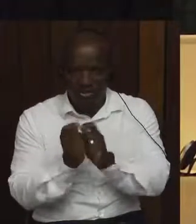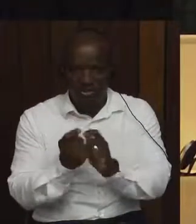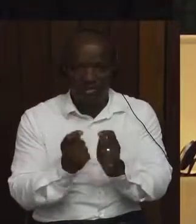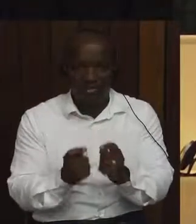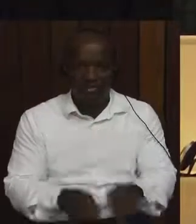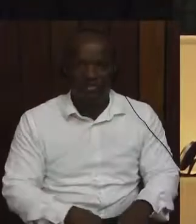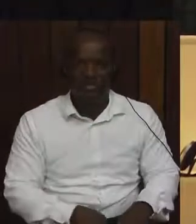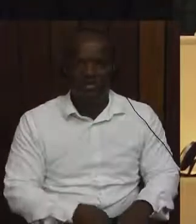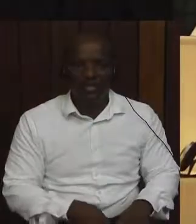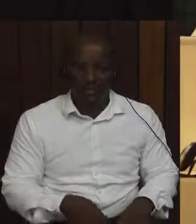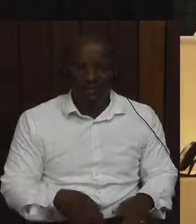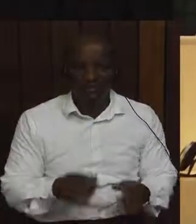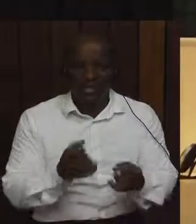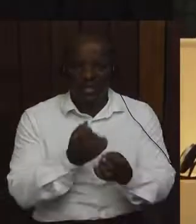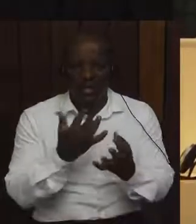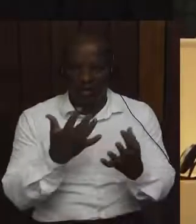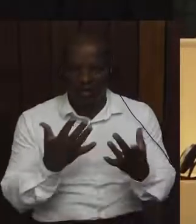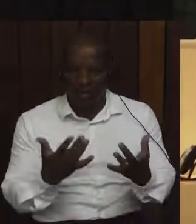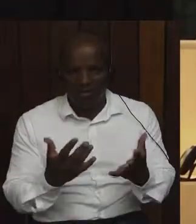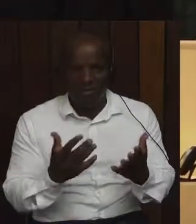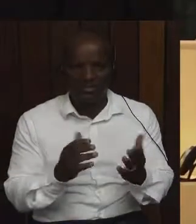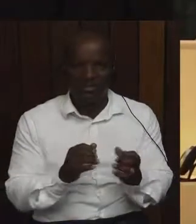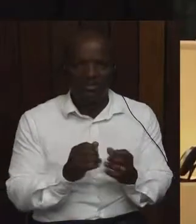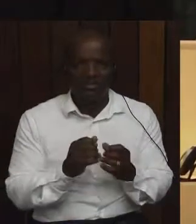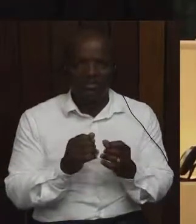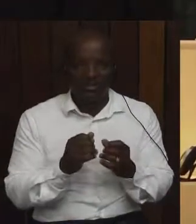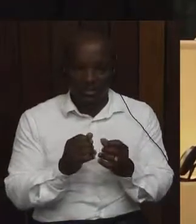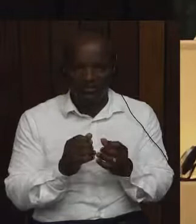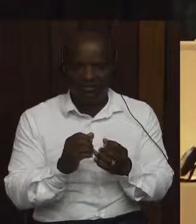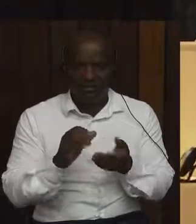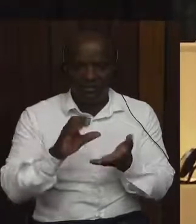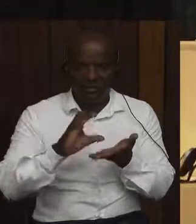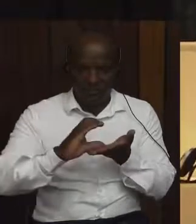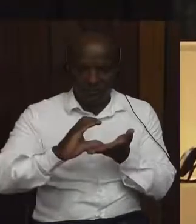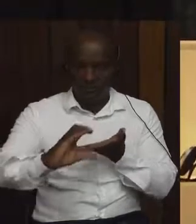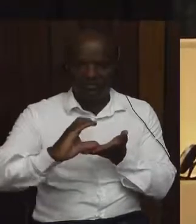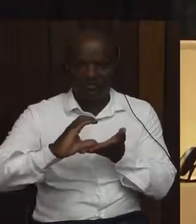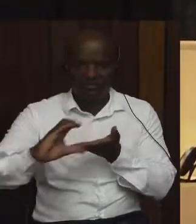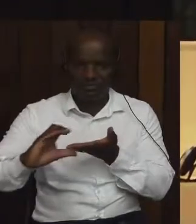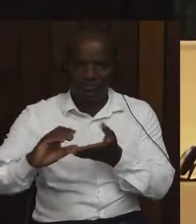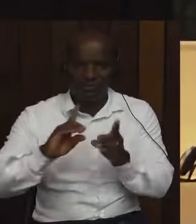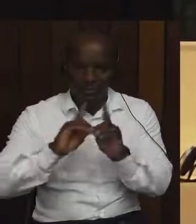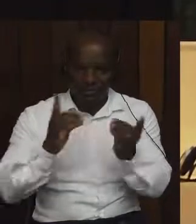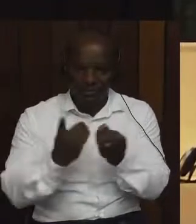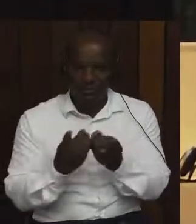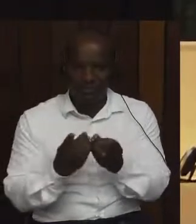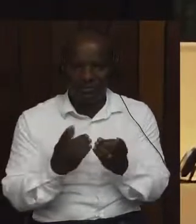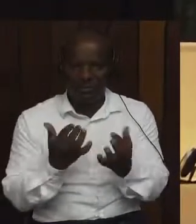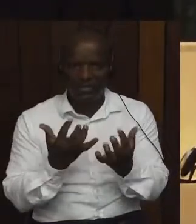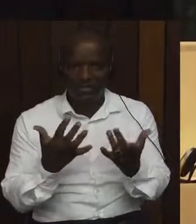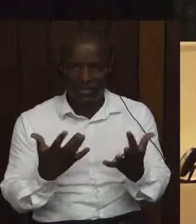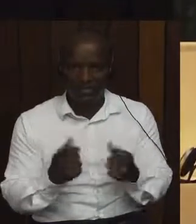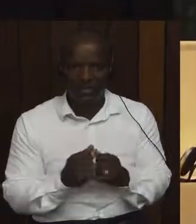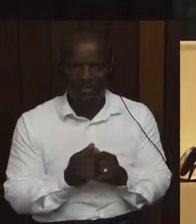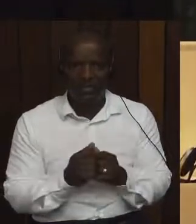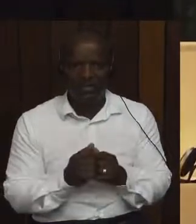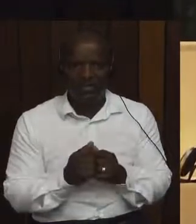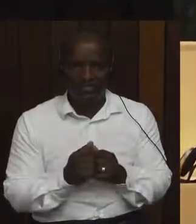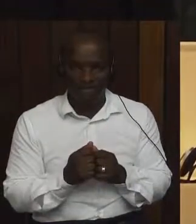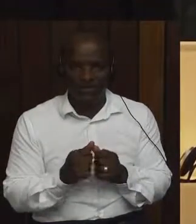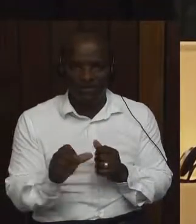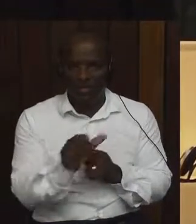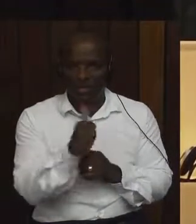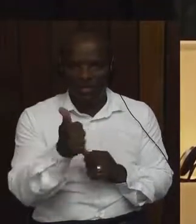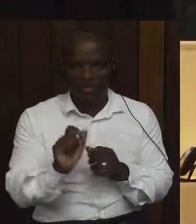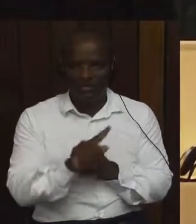be clear as to how much was taken away from the department. But in the main, another question